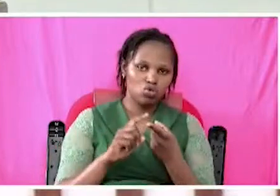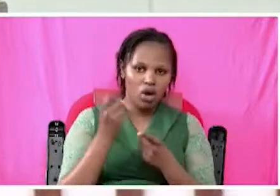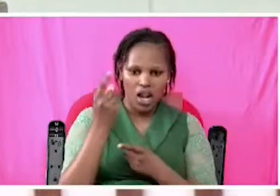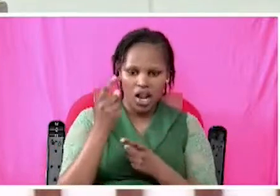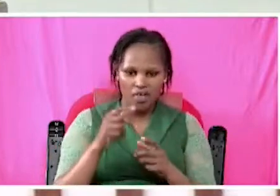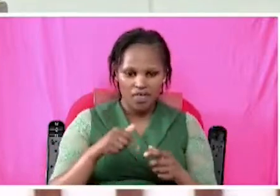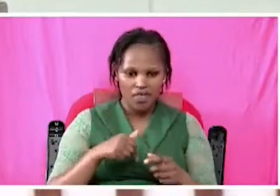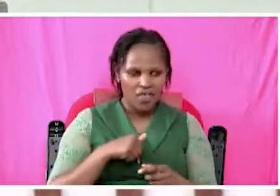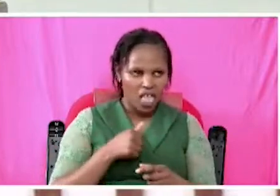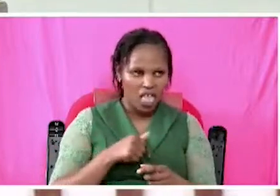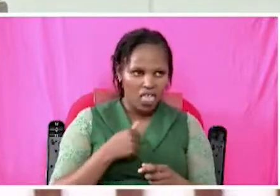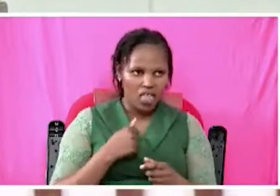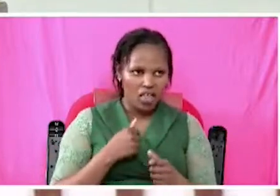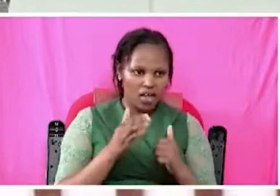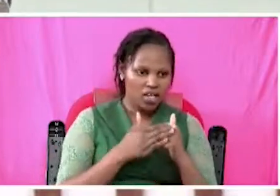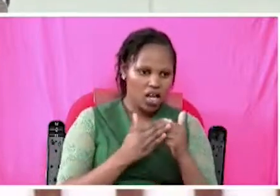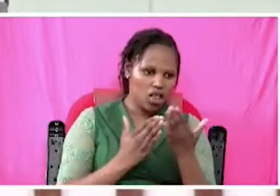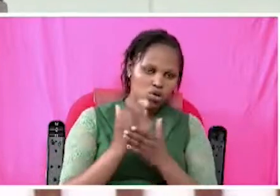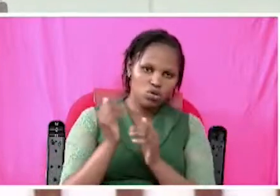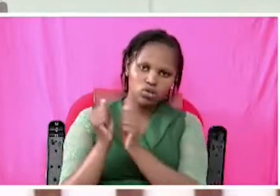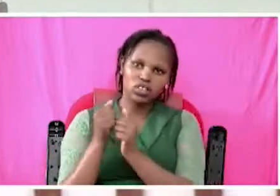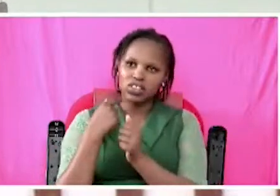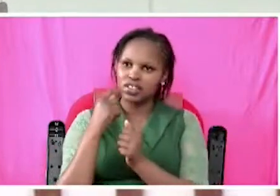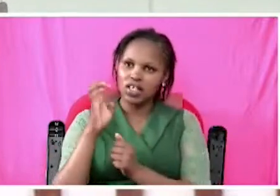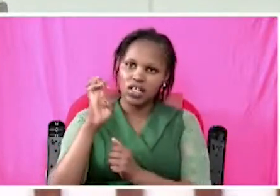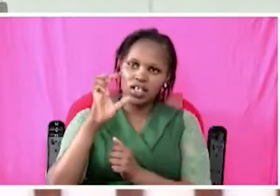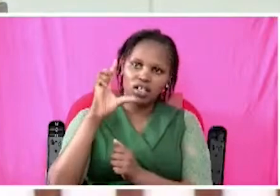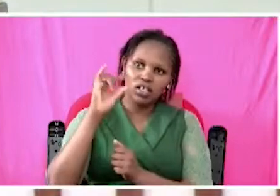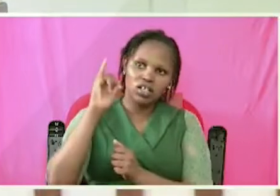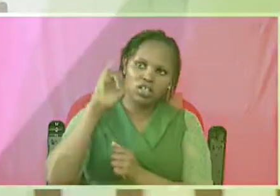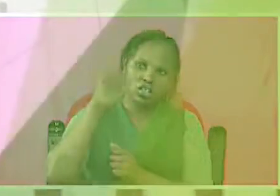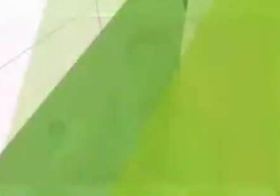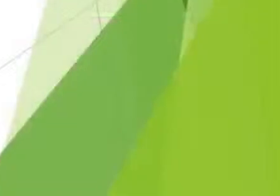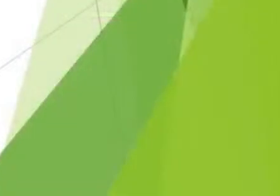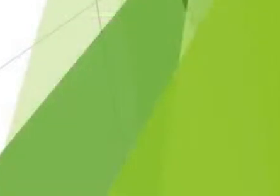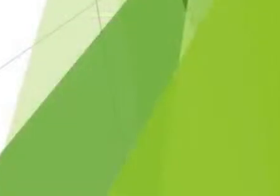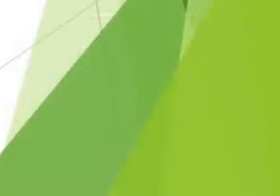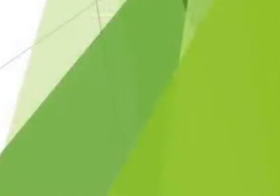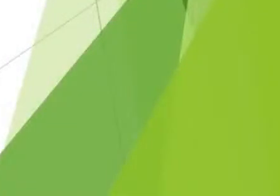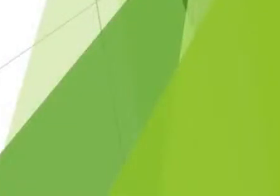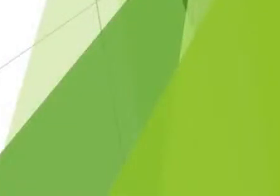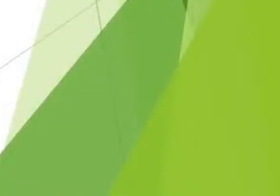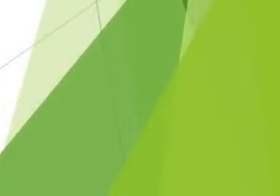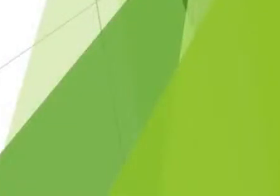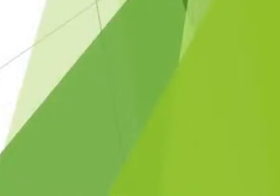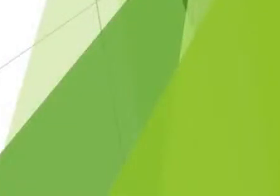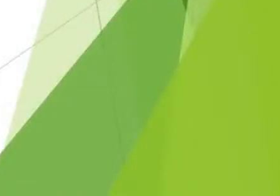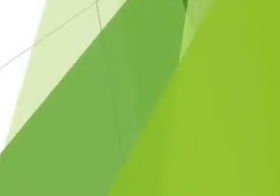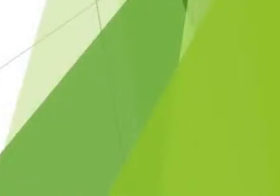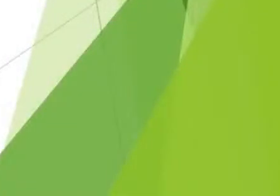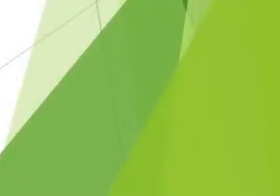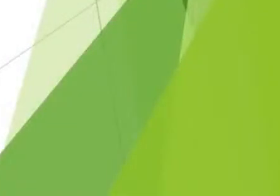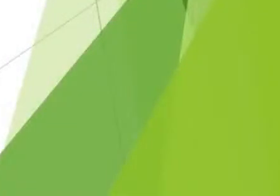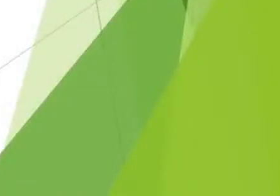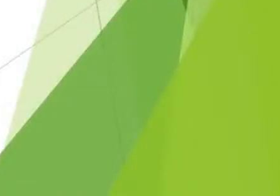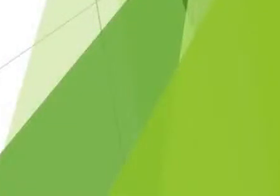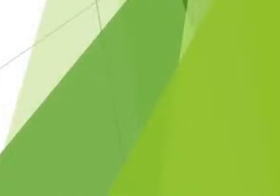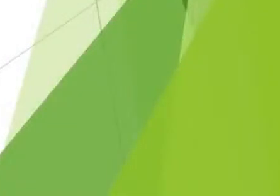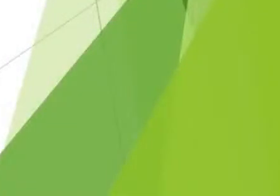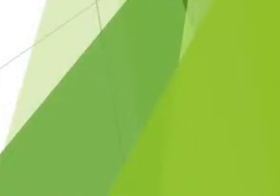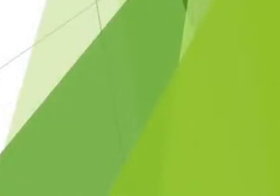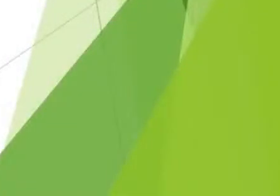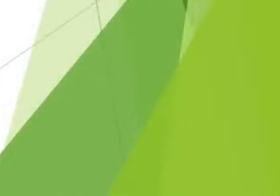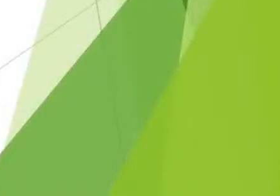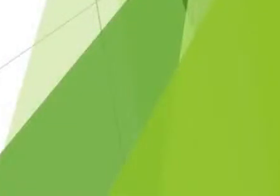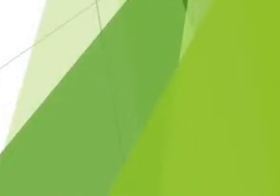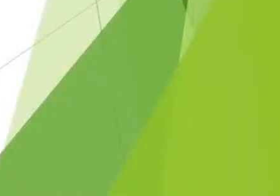9b through 10, it says, Elijah basically says, God, you know, I am the only one. When he was